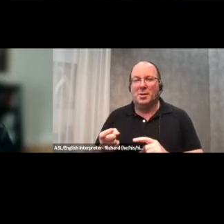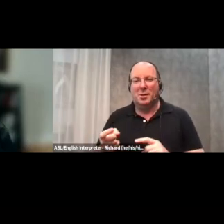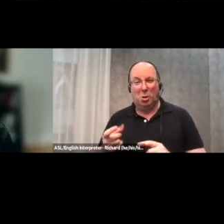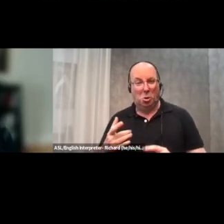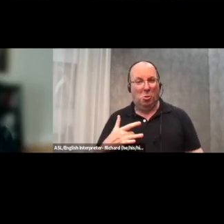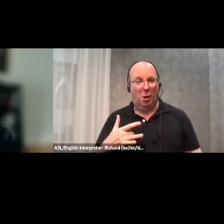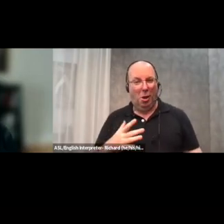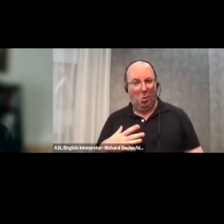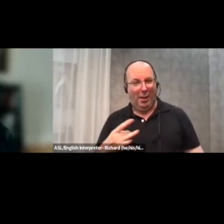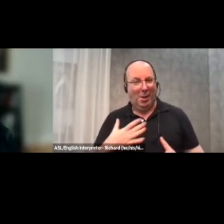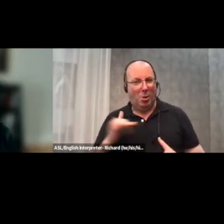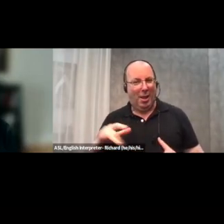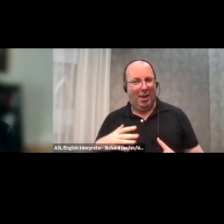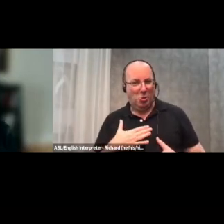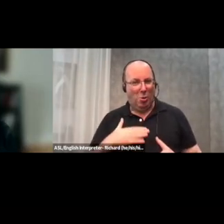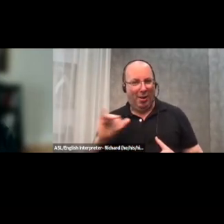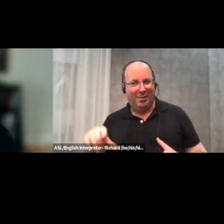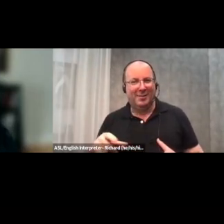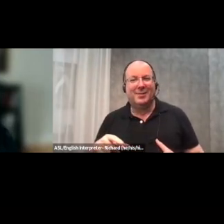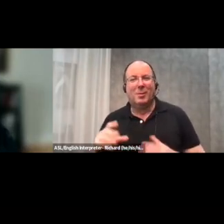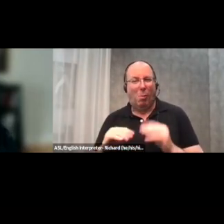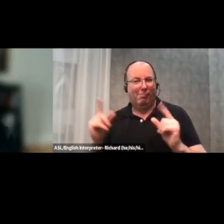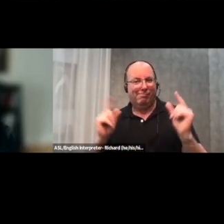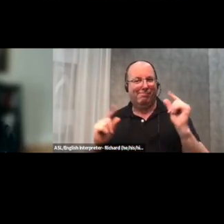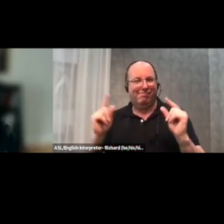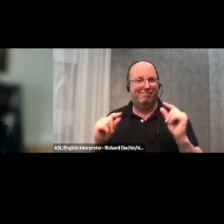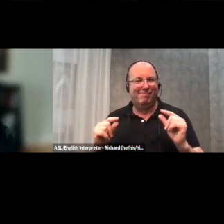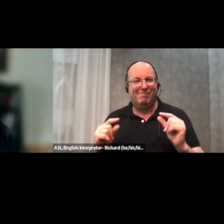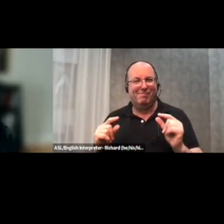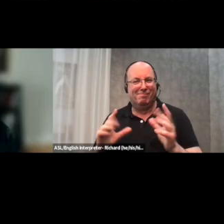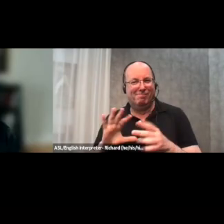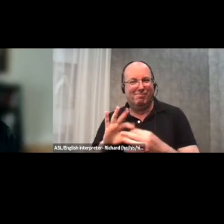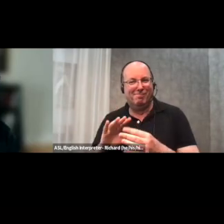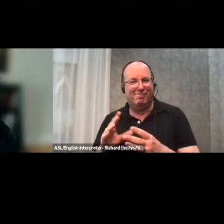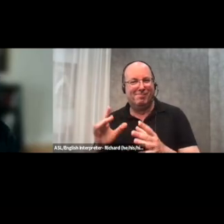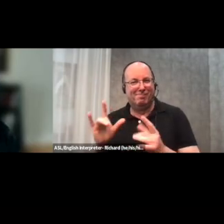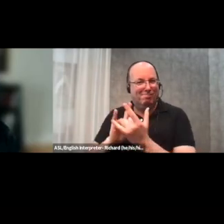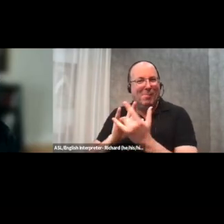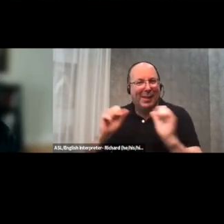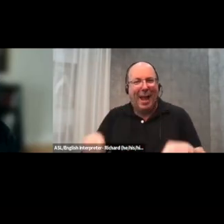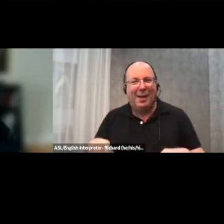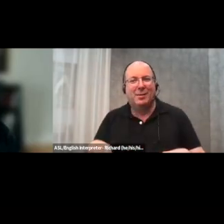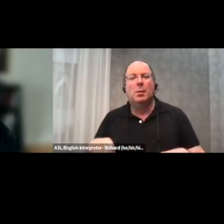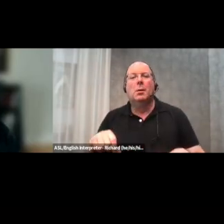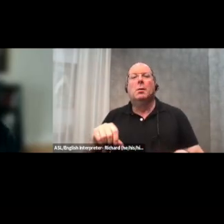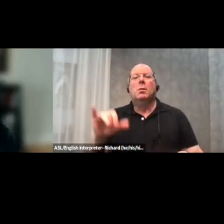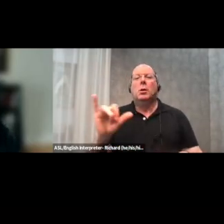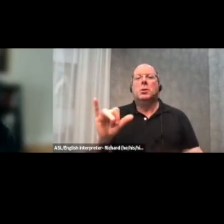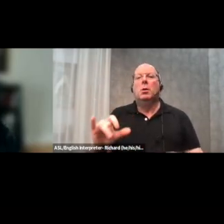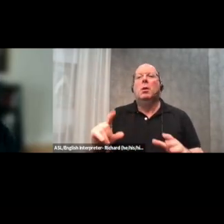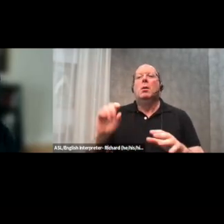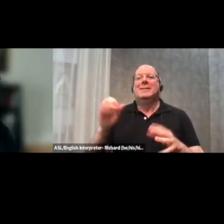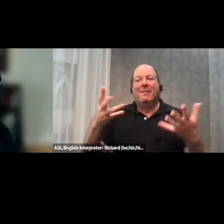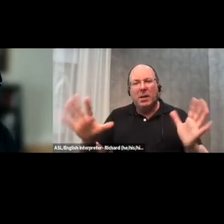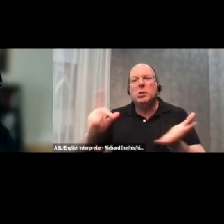feel good? You like that? Those are all different ways you can check in. We also want to talk after